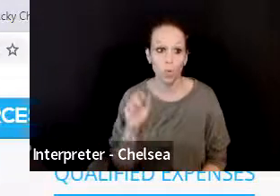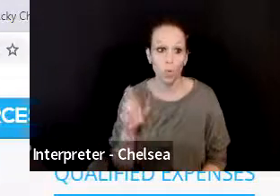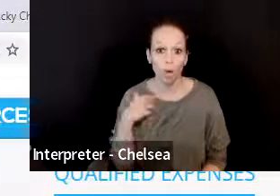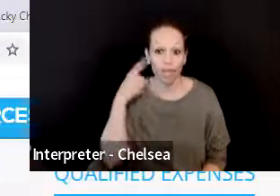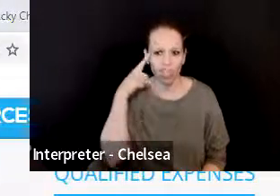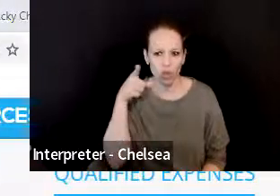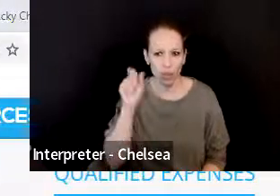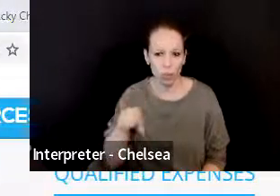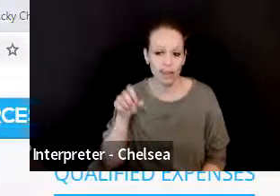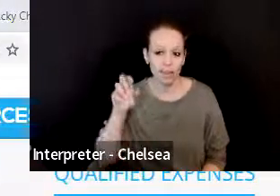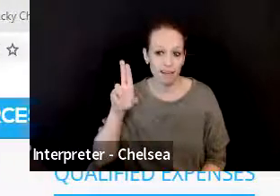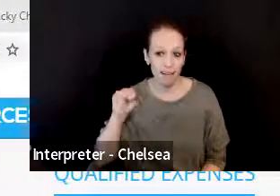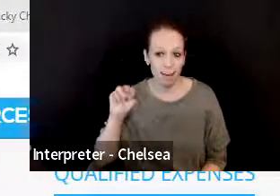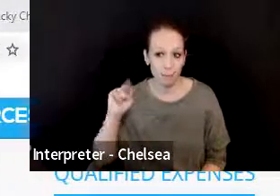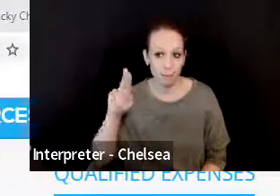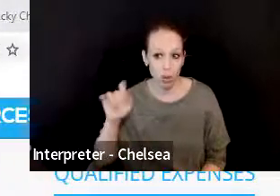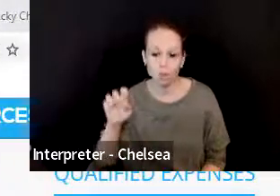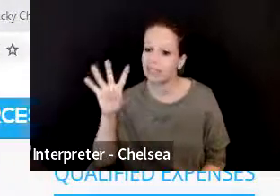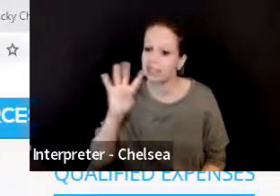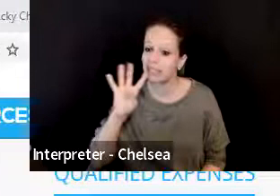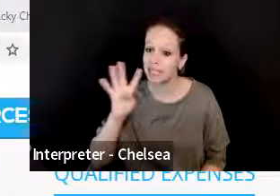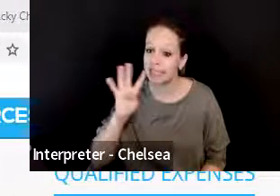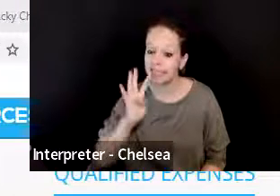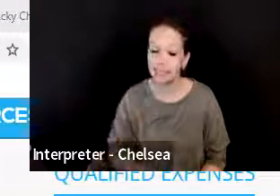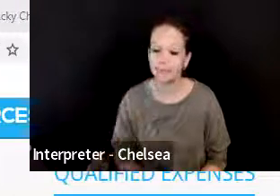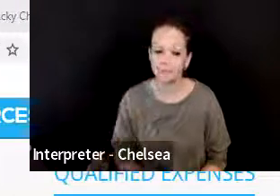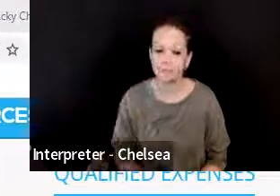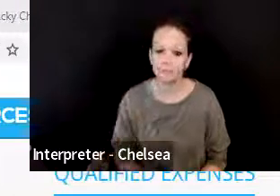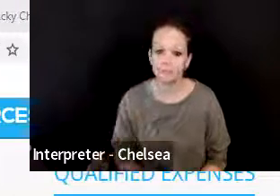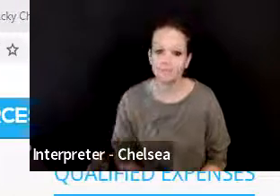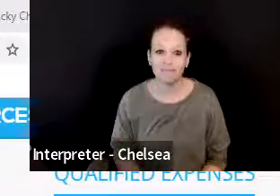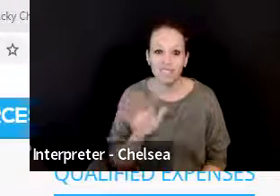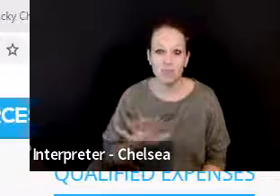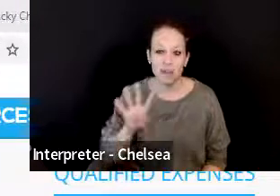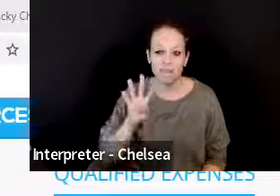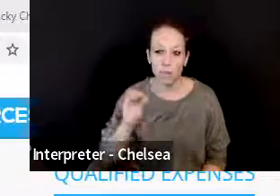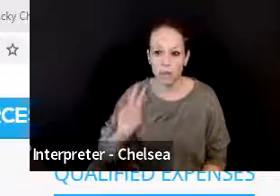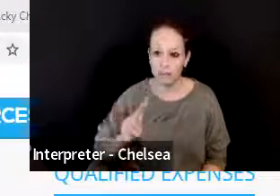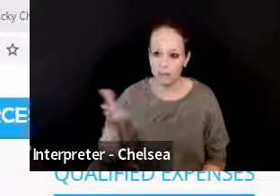even unmute. Hopefully not talk over each other. There are about 40 people here.